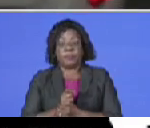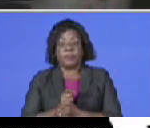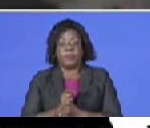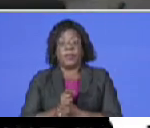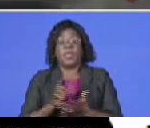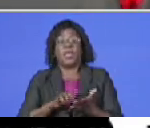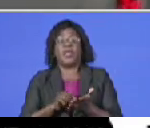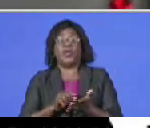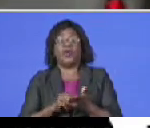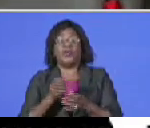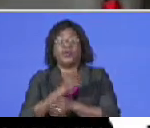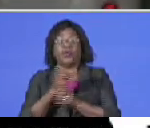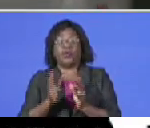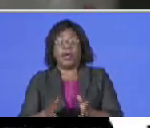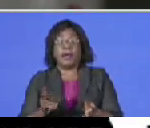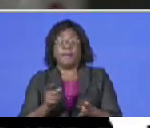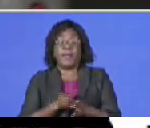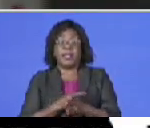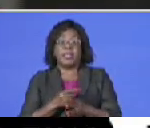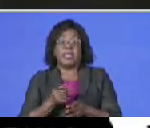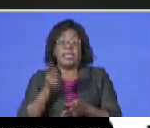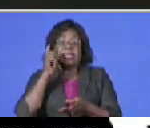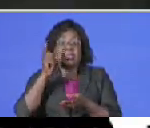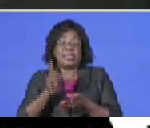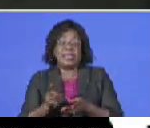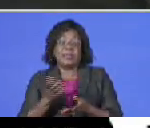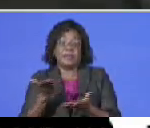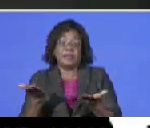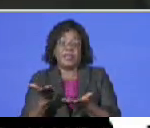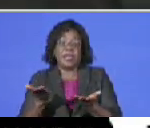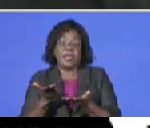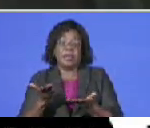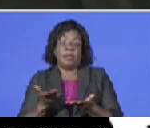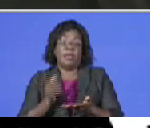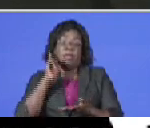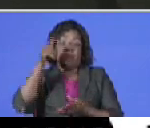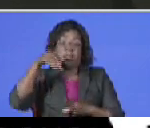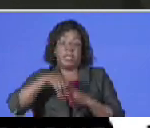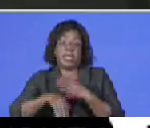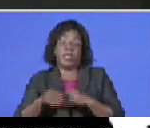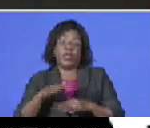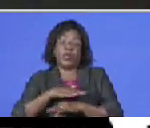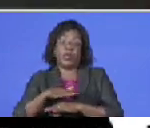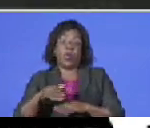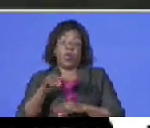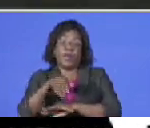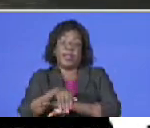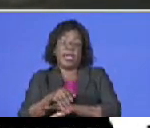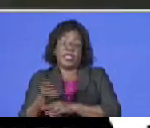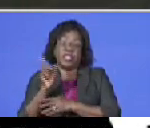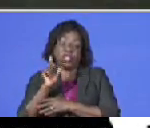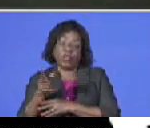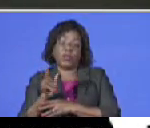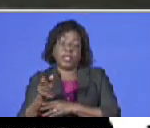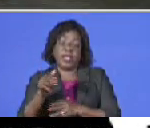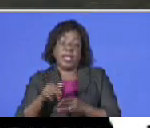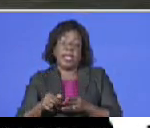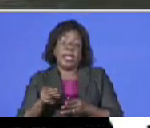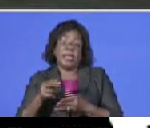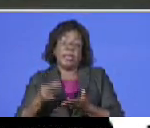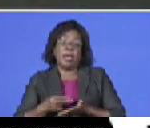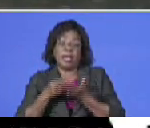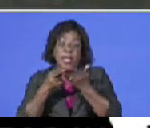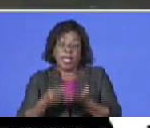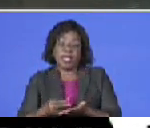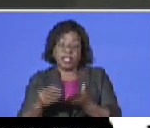Well, in news from the crime beat tonight, detectives here in the Capitol looking into an overnight shooting in a Haitian community off Cowpen Road. It